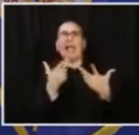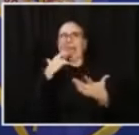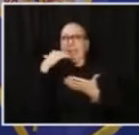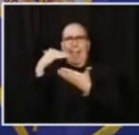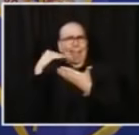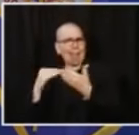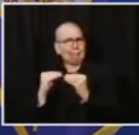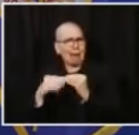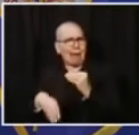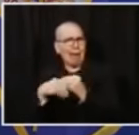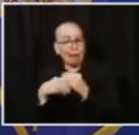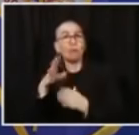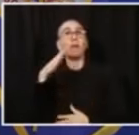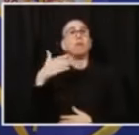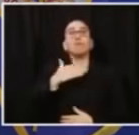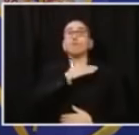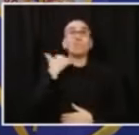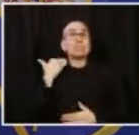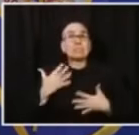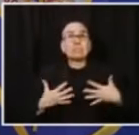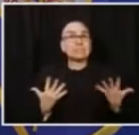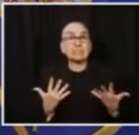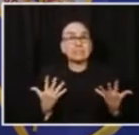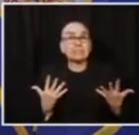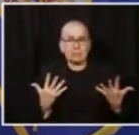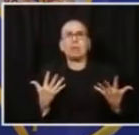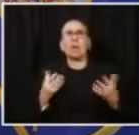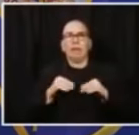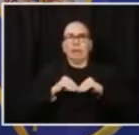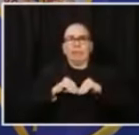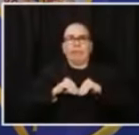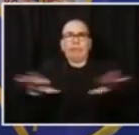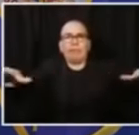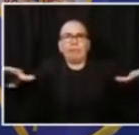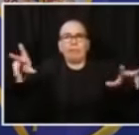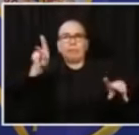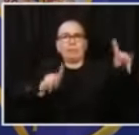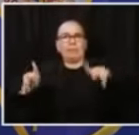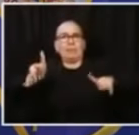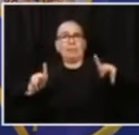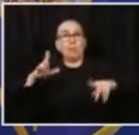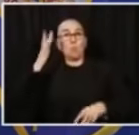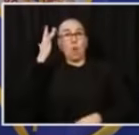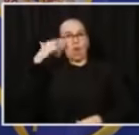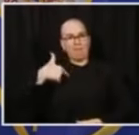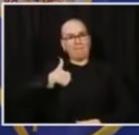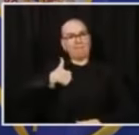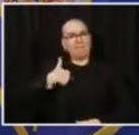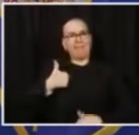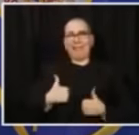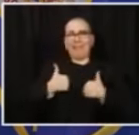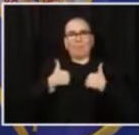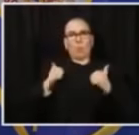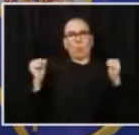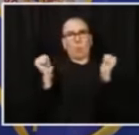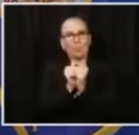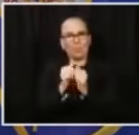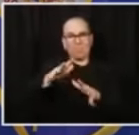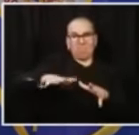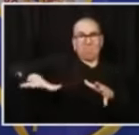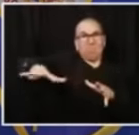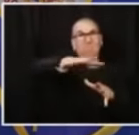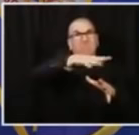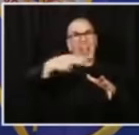work or home. So these individuals have priority because they live or work in settings where transmission is more likely to